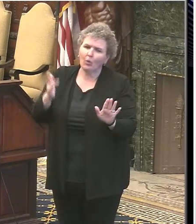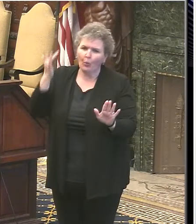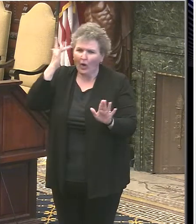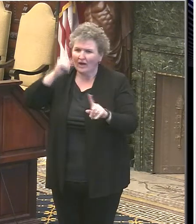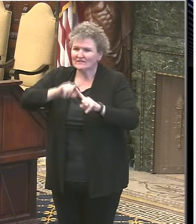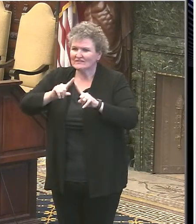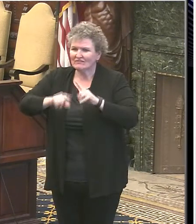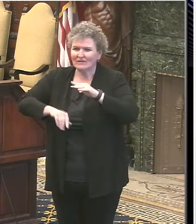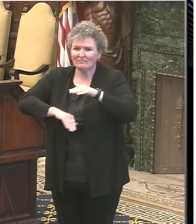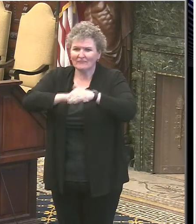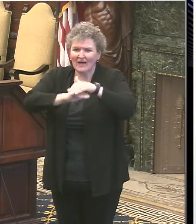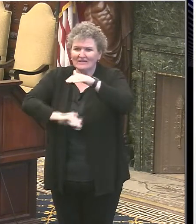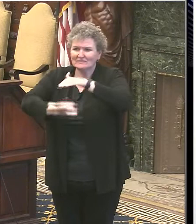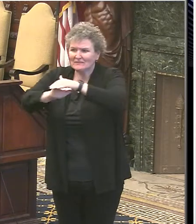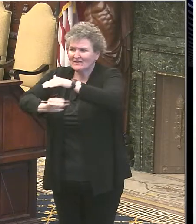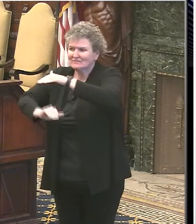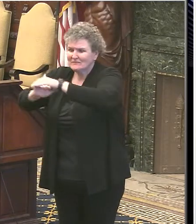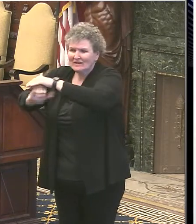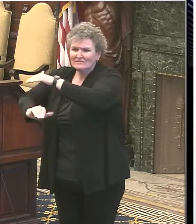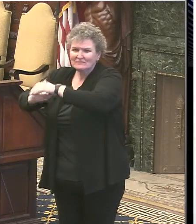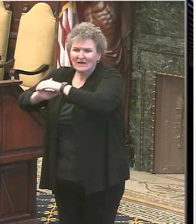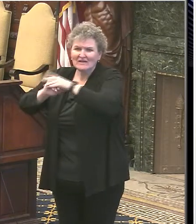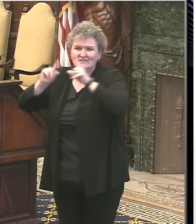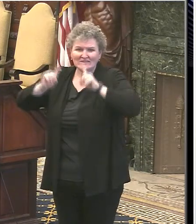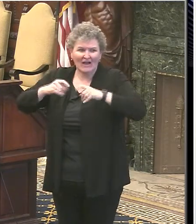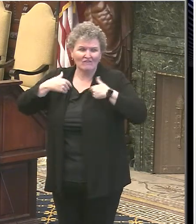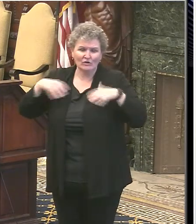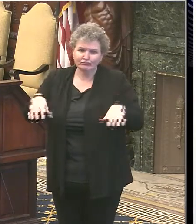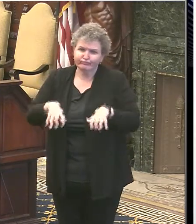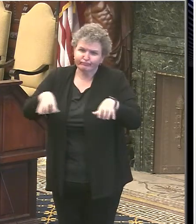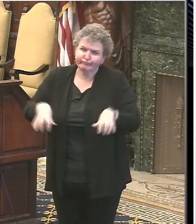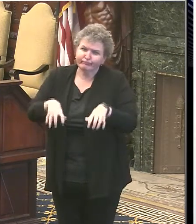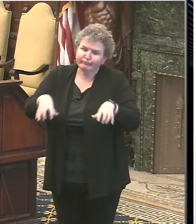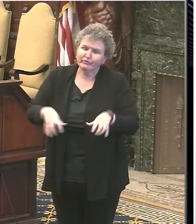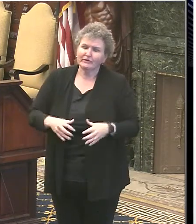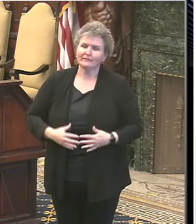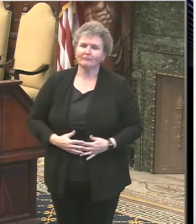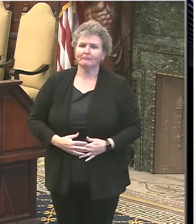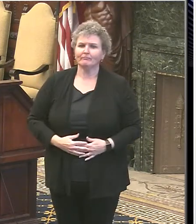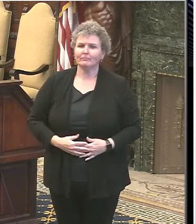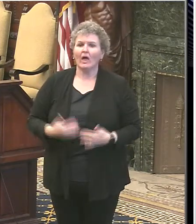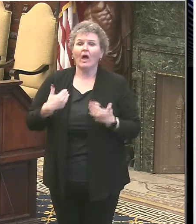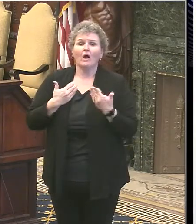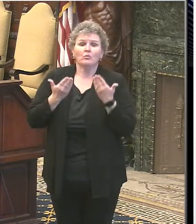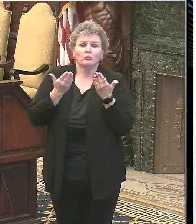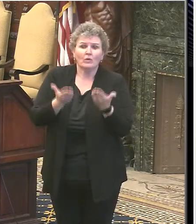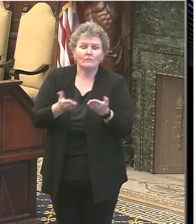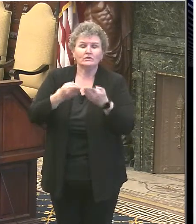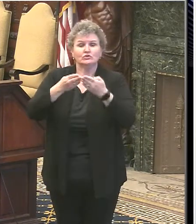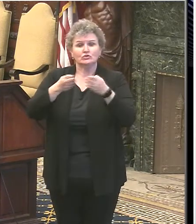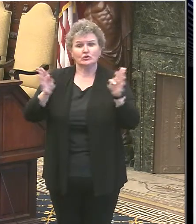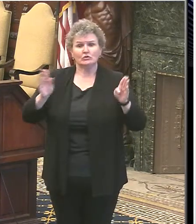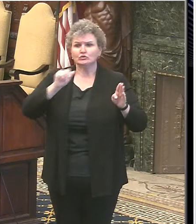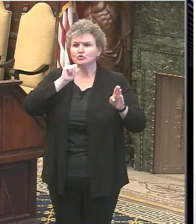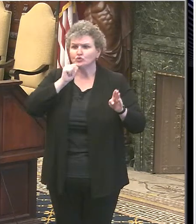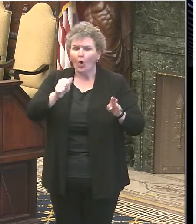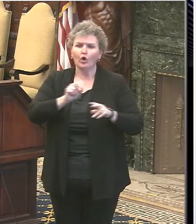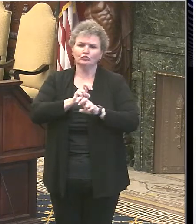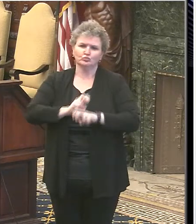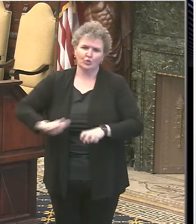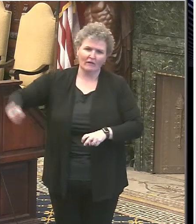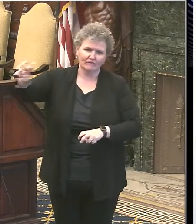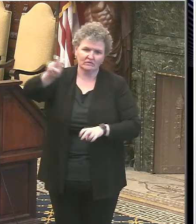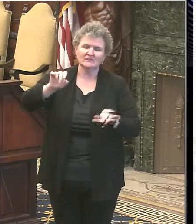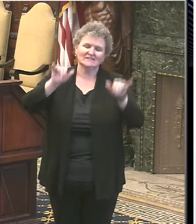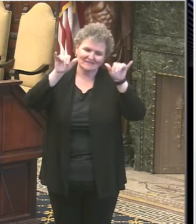lower priority and there's only so much testing we can do. Our recommendations in general are don't travel for the holidays, stay here and just have the